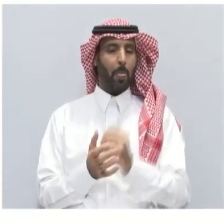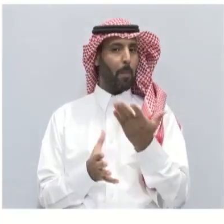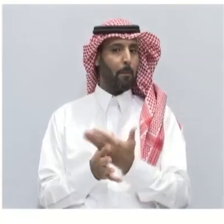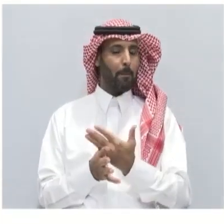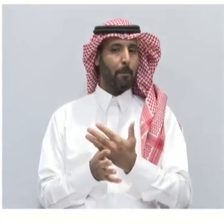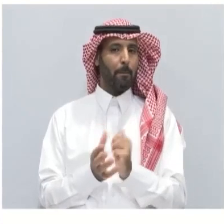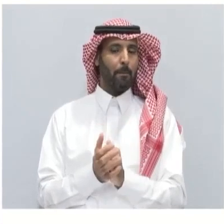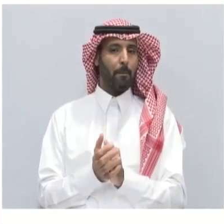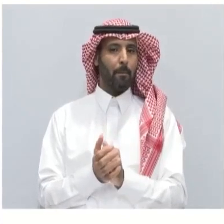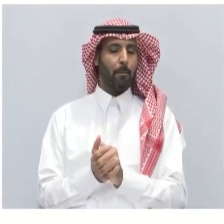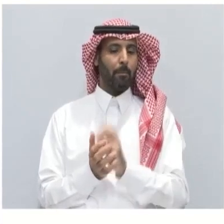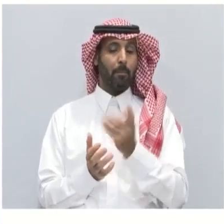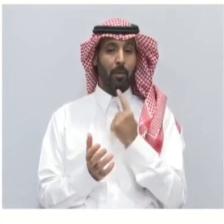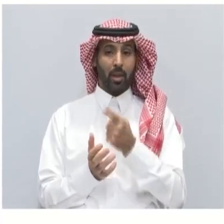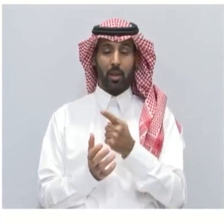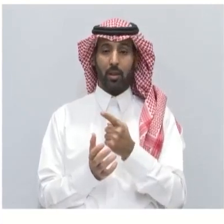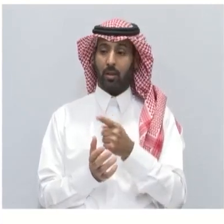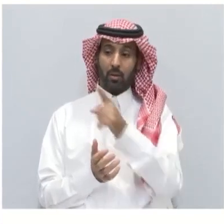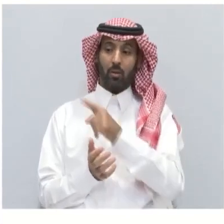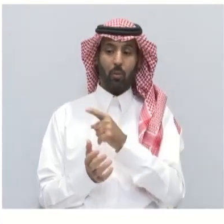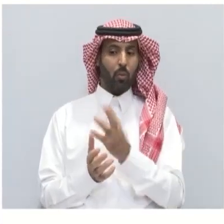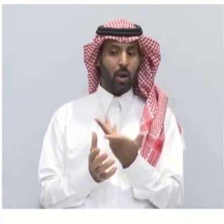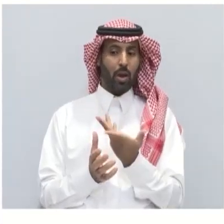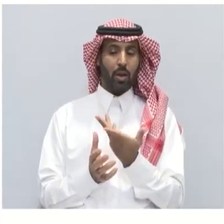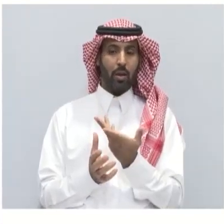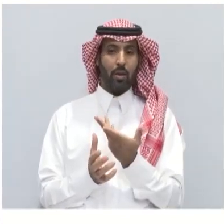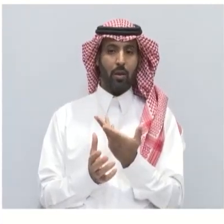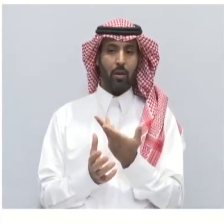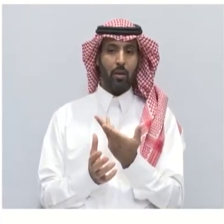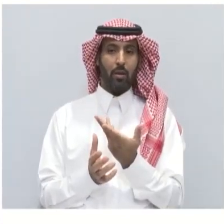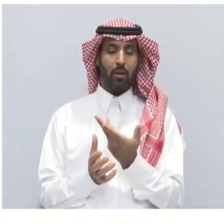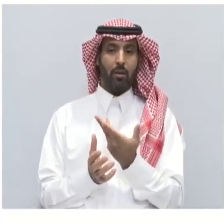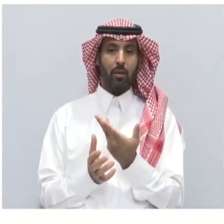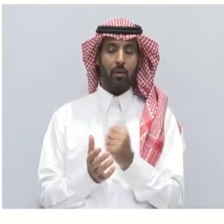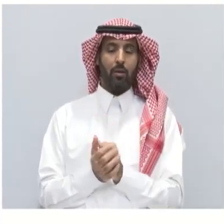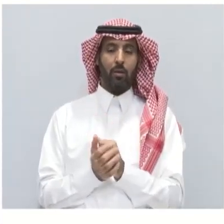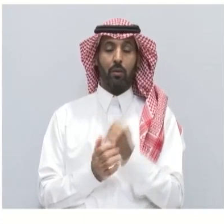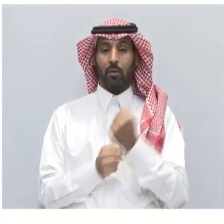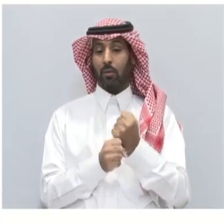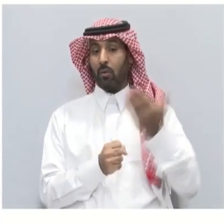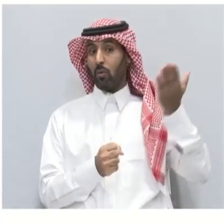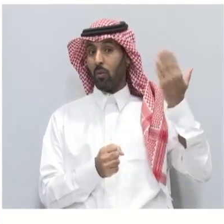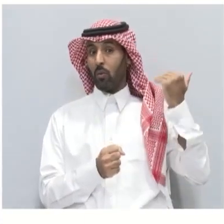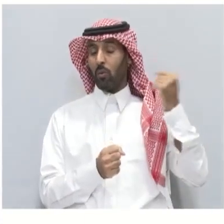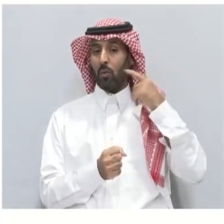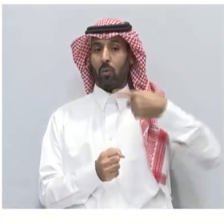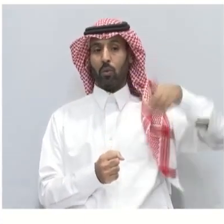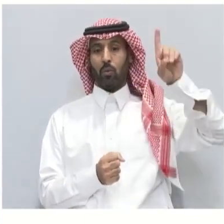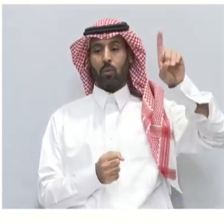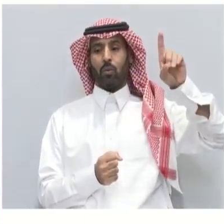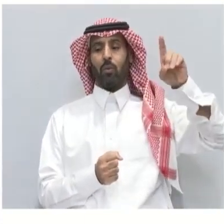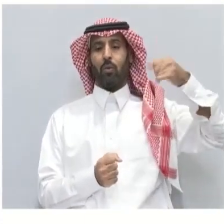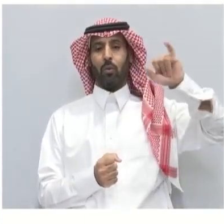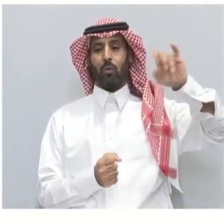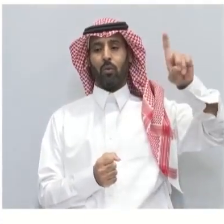Why not? You ask me. Very good. This is a past tense. Why didn't you ask me?